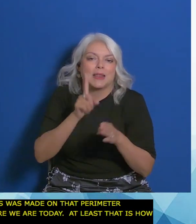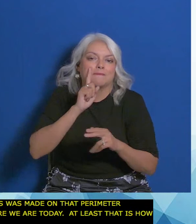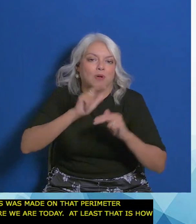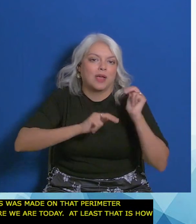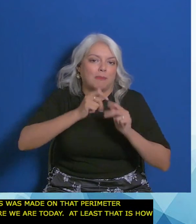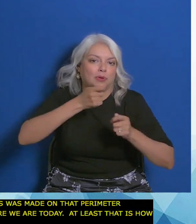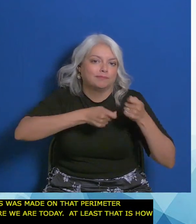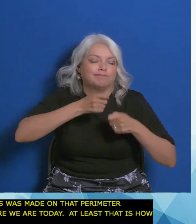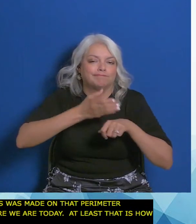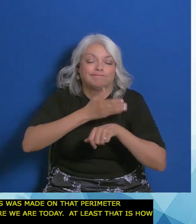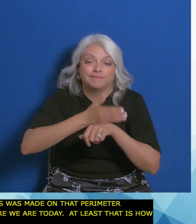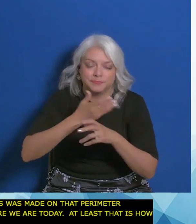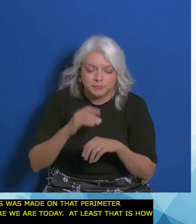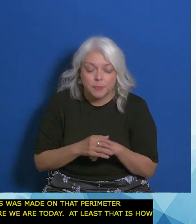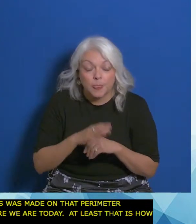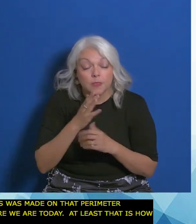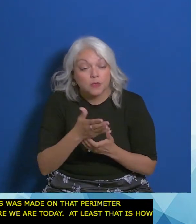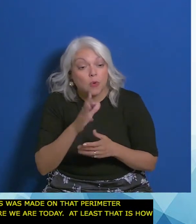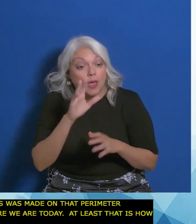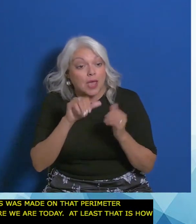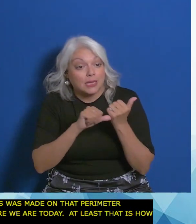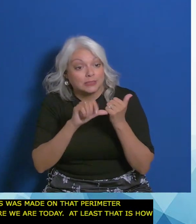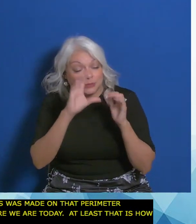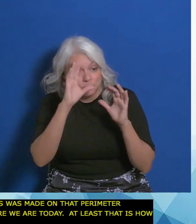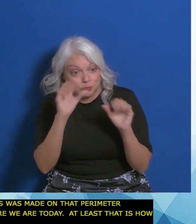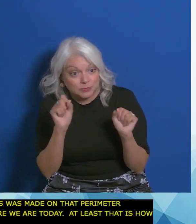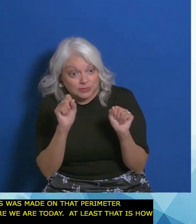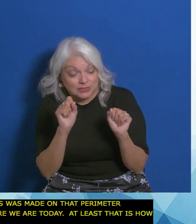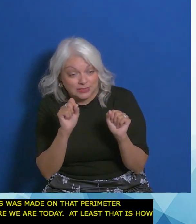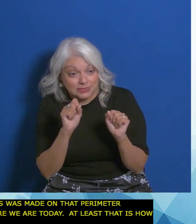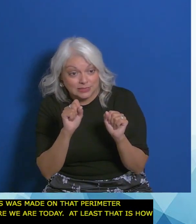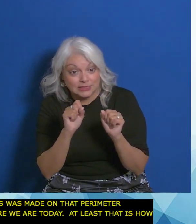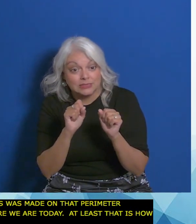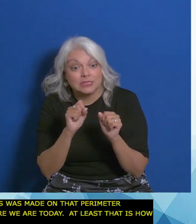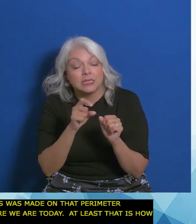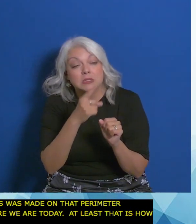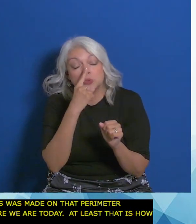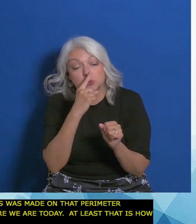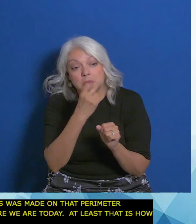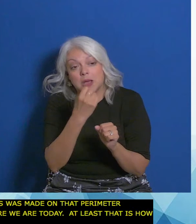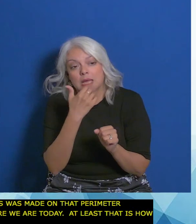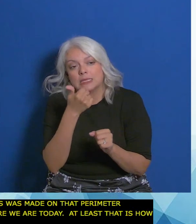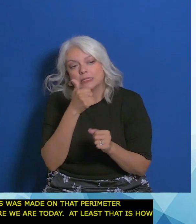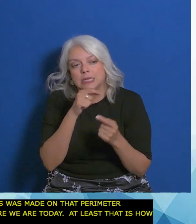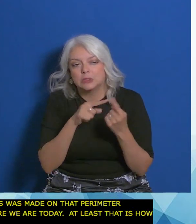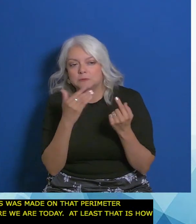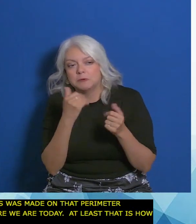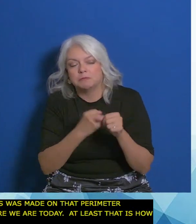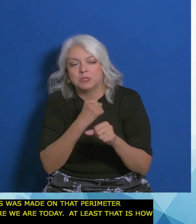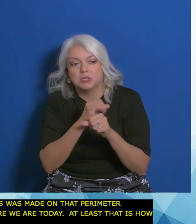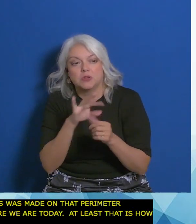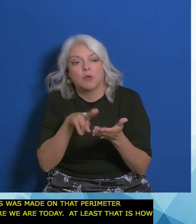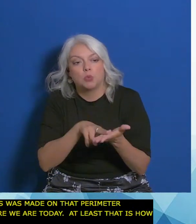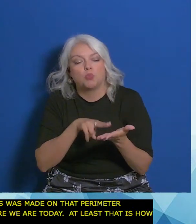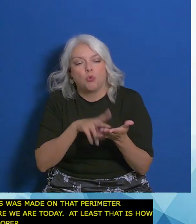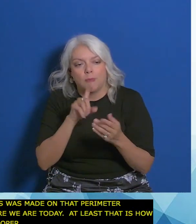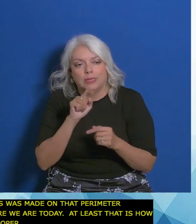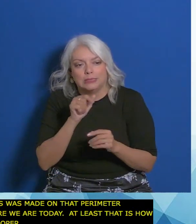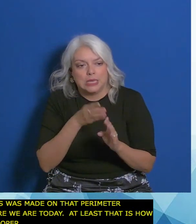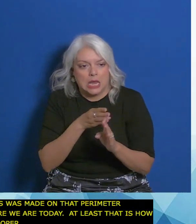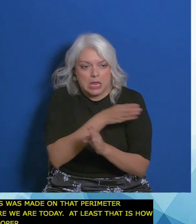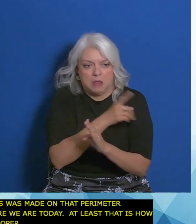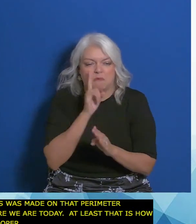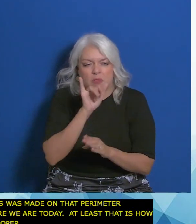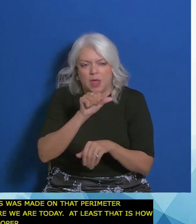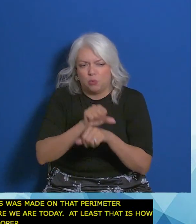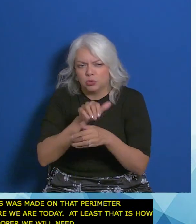Assistant Superintendent Cooper, we will need maybe 10 or 15 years of enrollment data for that work study session.